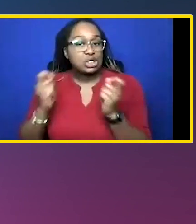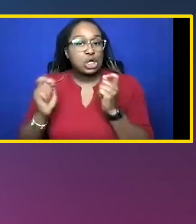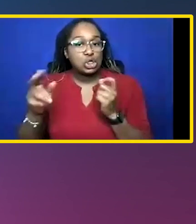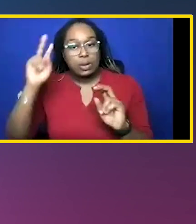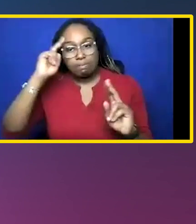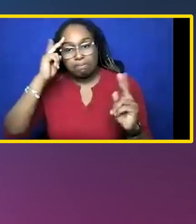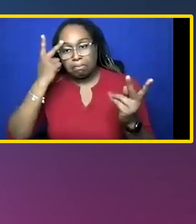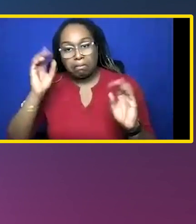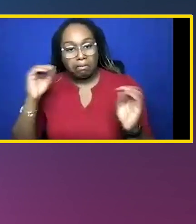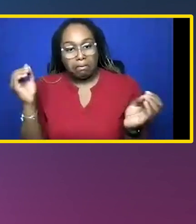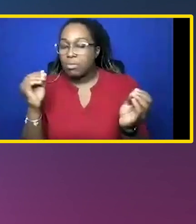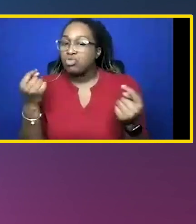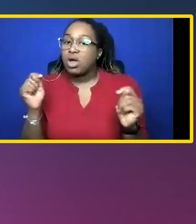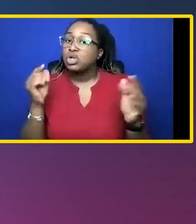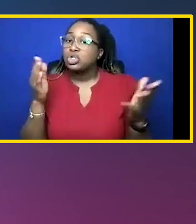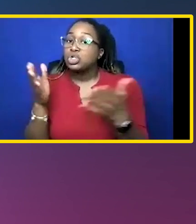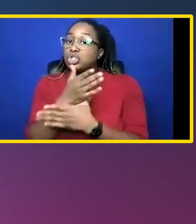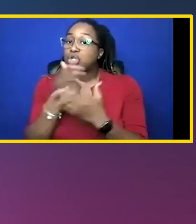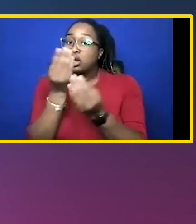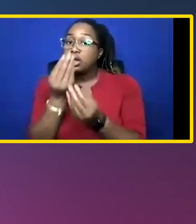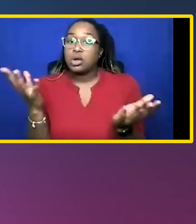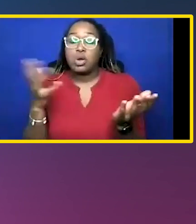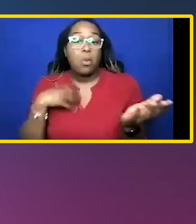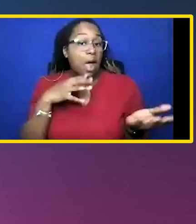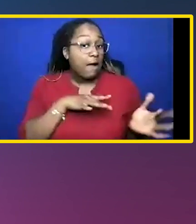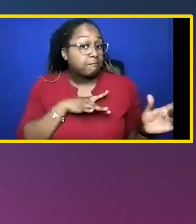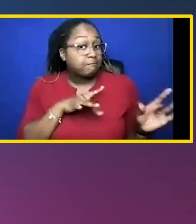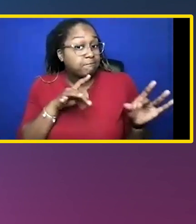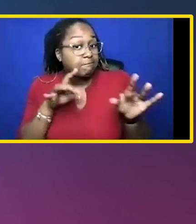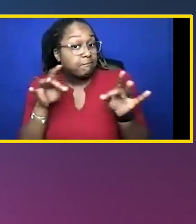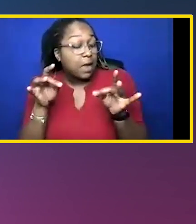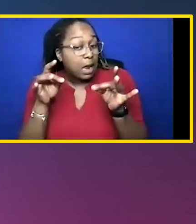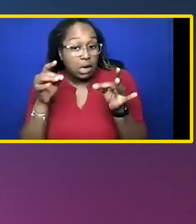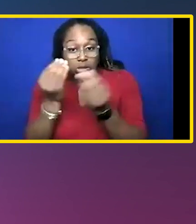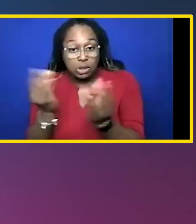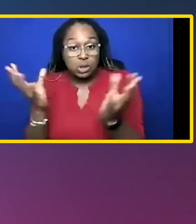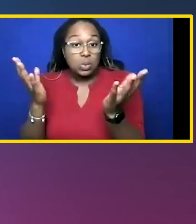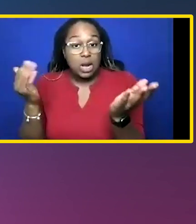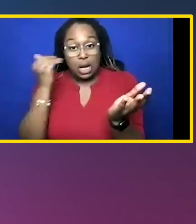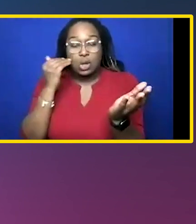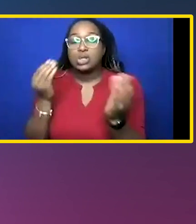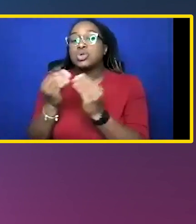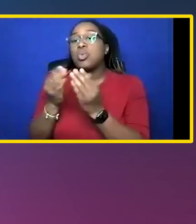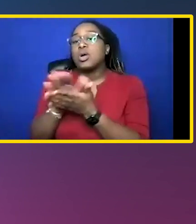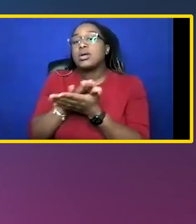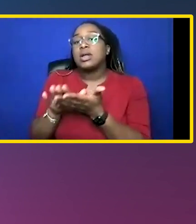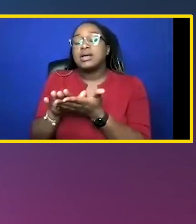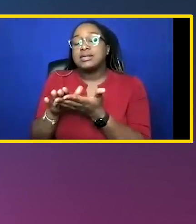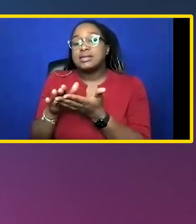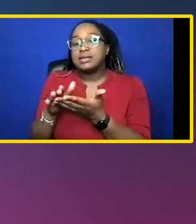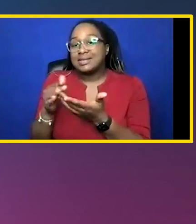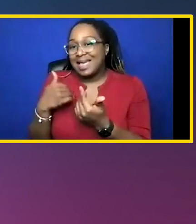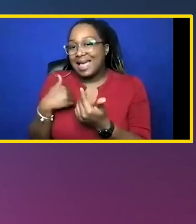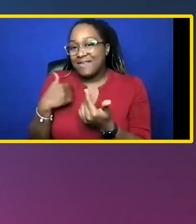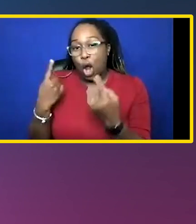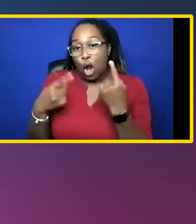with you what I've learned and what I know. And I think that that's a more generous way because I have this argument